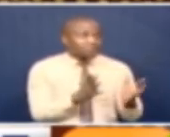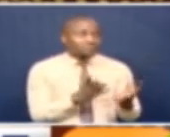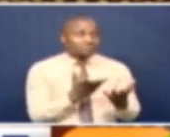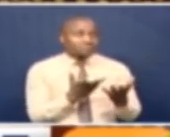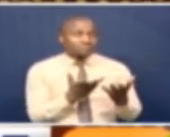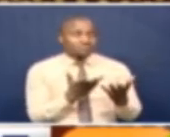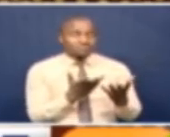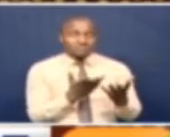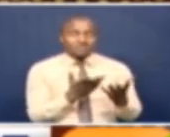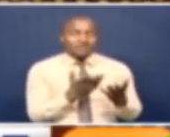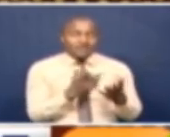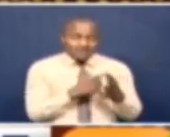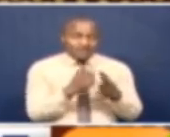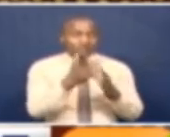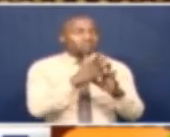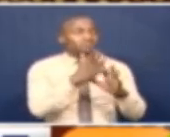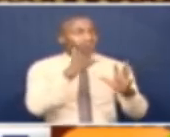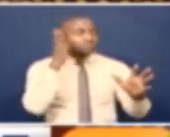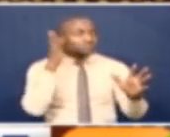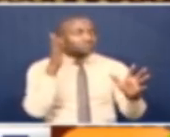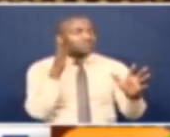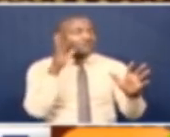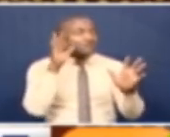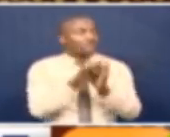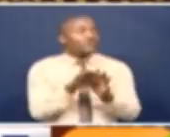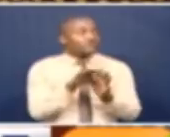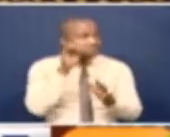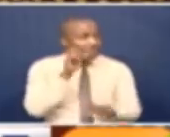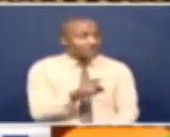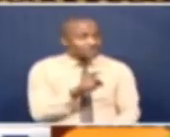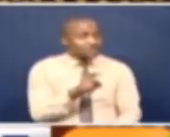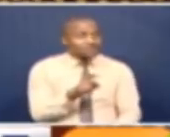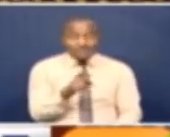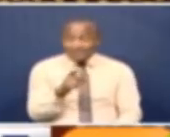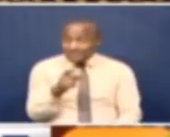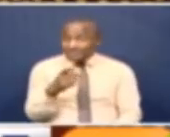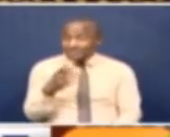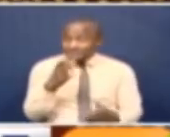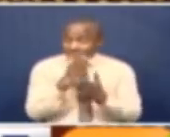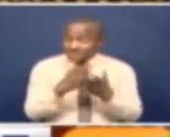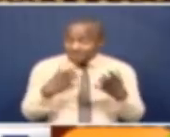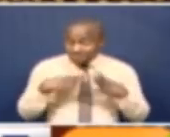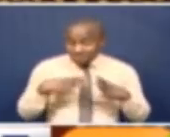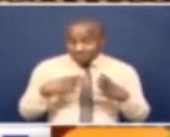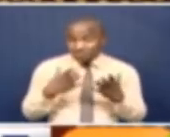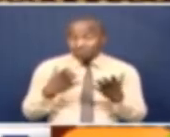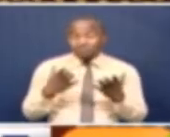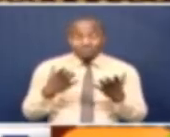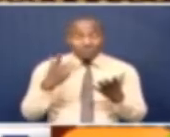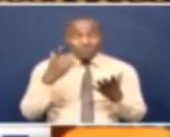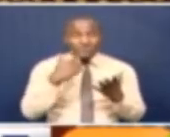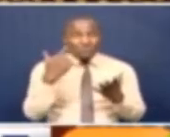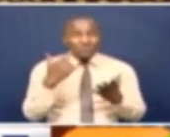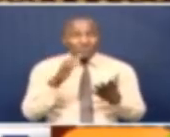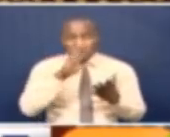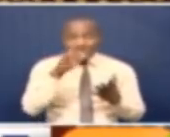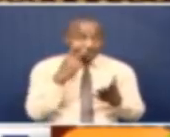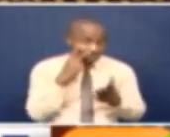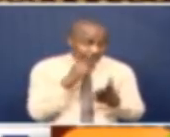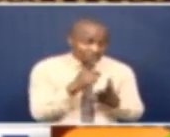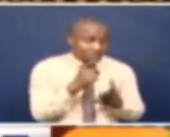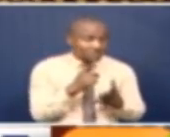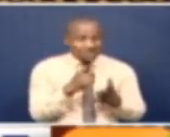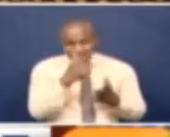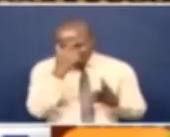by that there is a lineup. You are voting one way or another. Some people were sitting who did not see the incentive because that